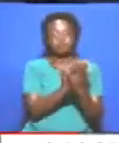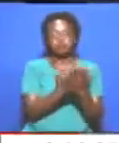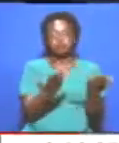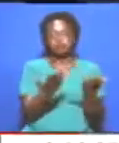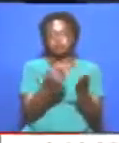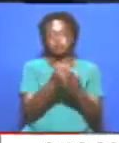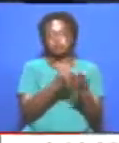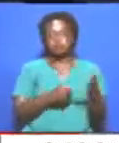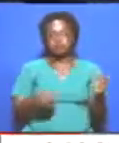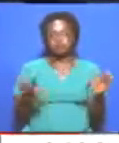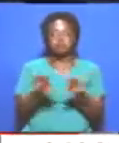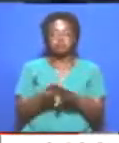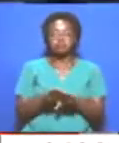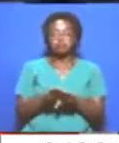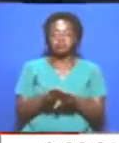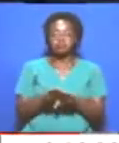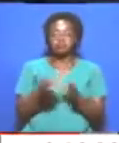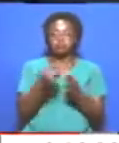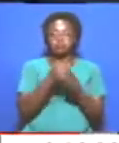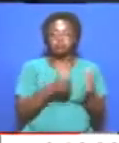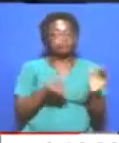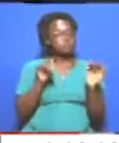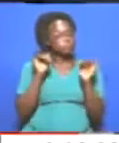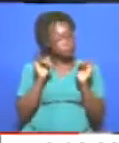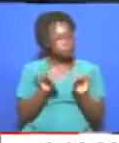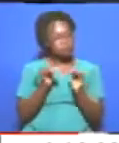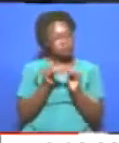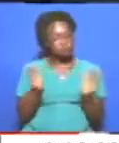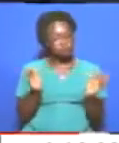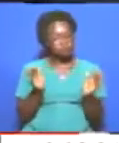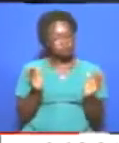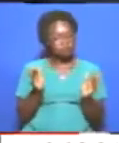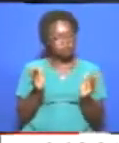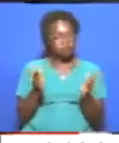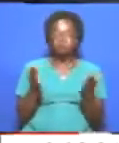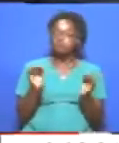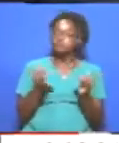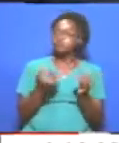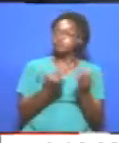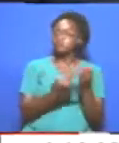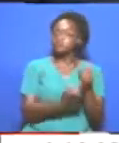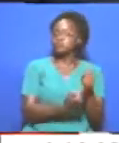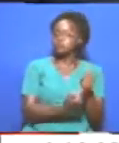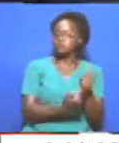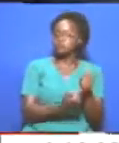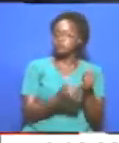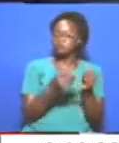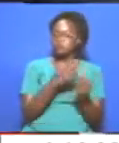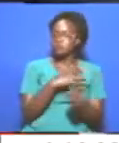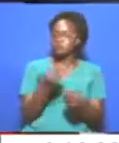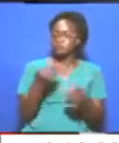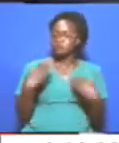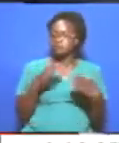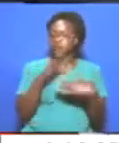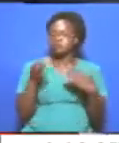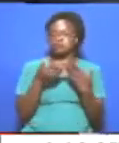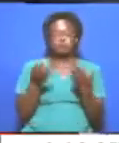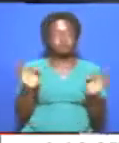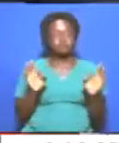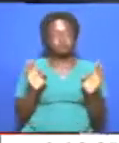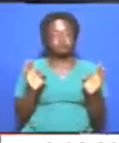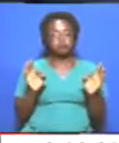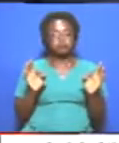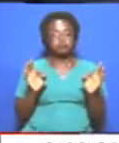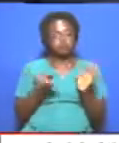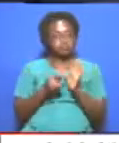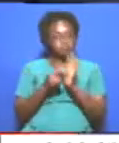are closed. Yeah. The doors remain open for incoming partners, and everybody is free to exercise their